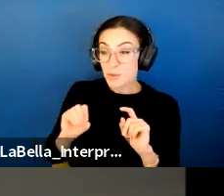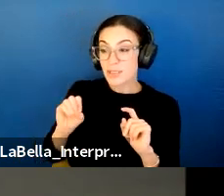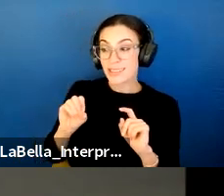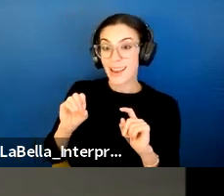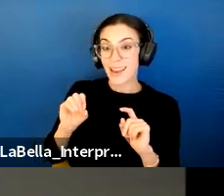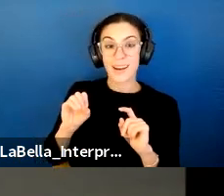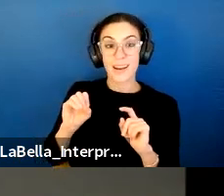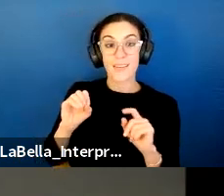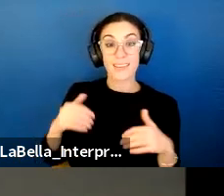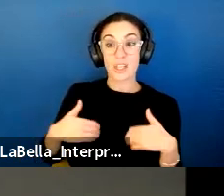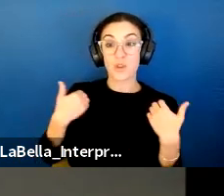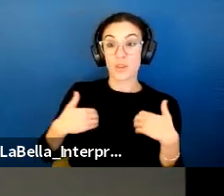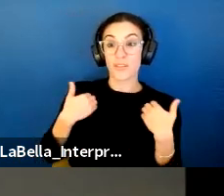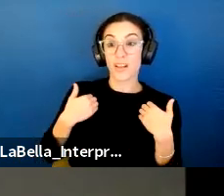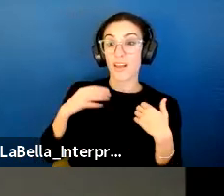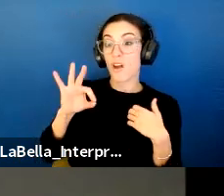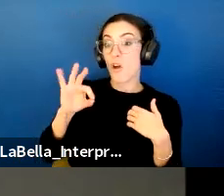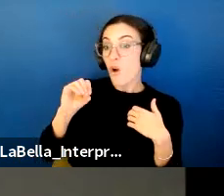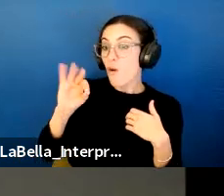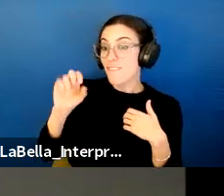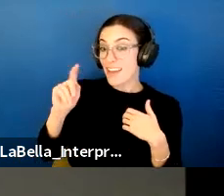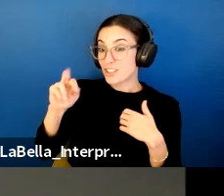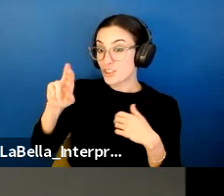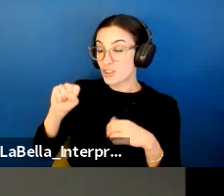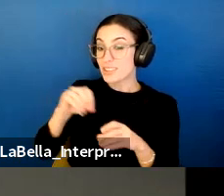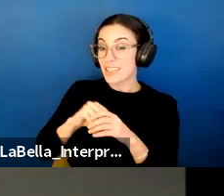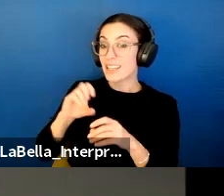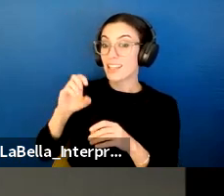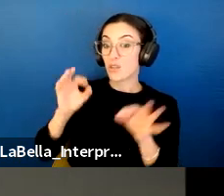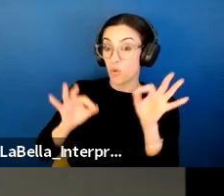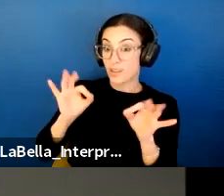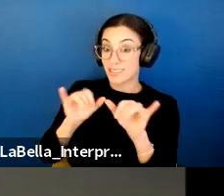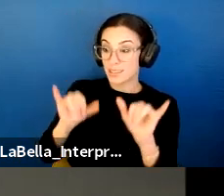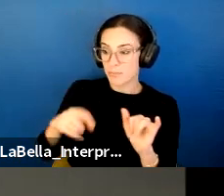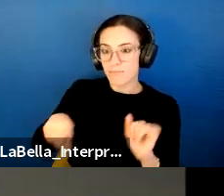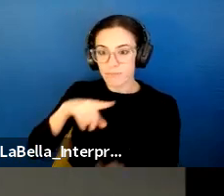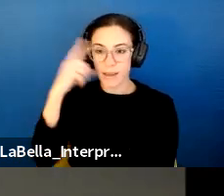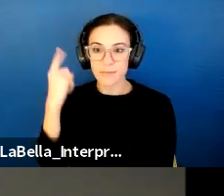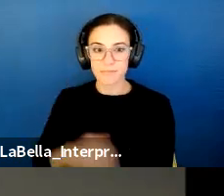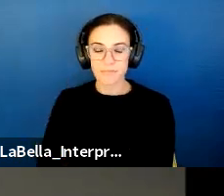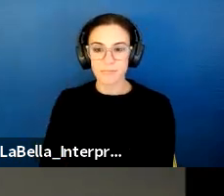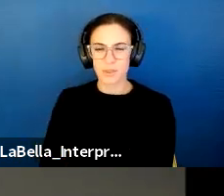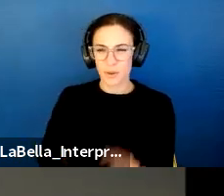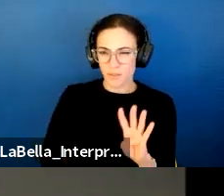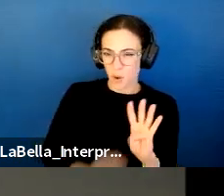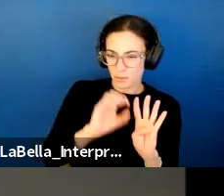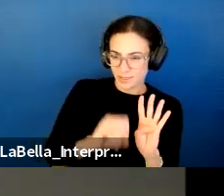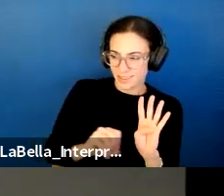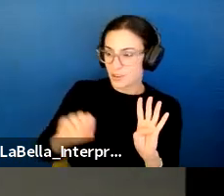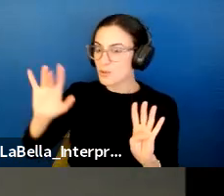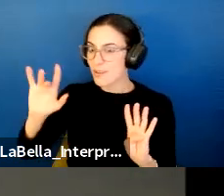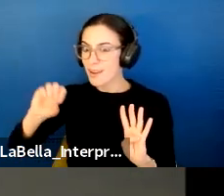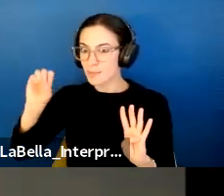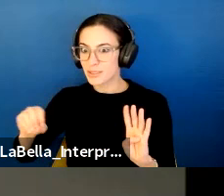criminal justice system. So who we believe is desirable, undesirable, a criminal versus someone who